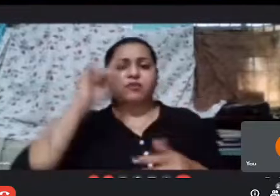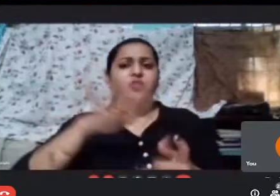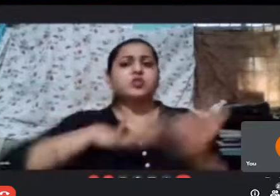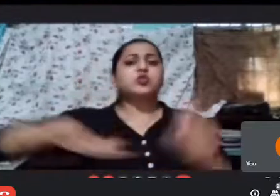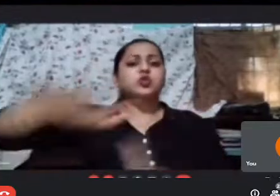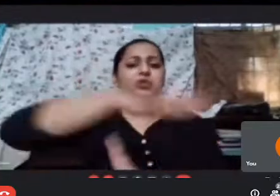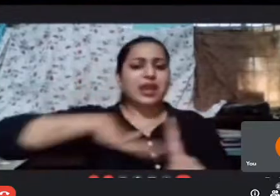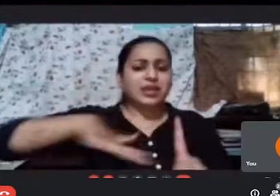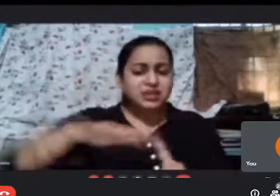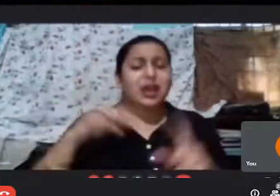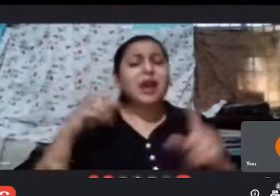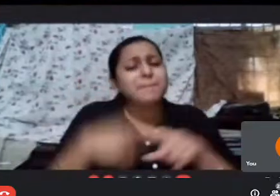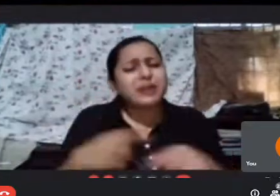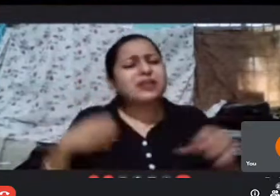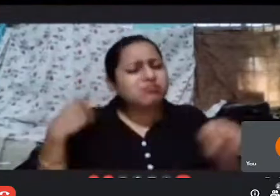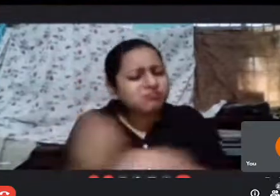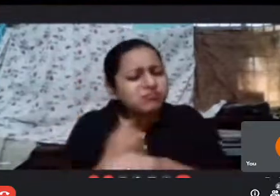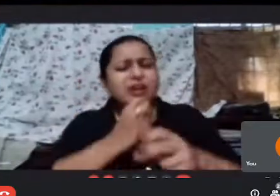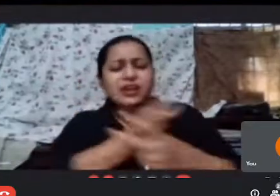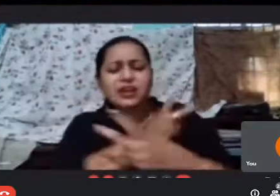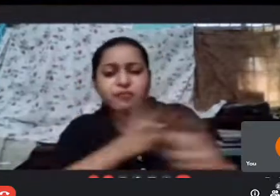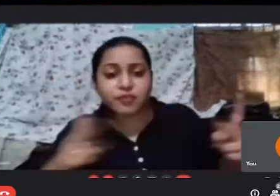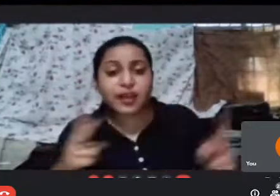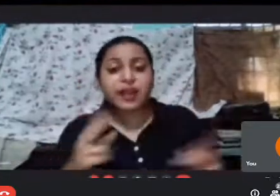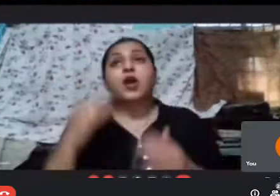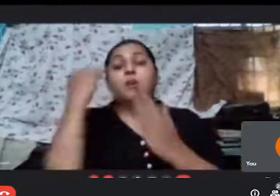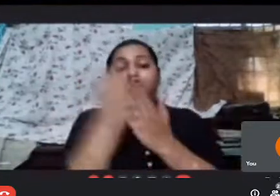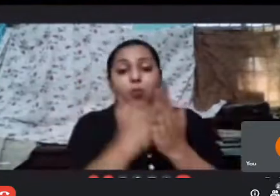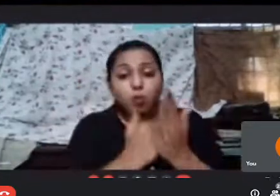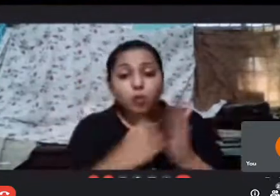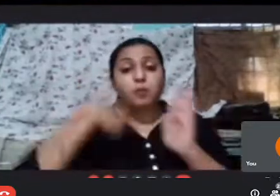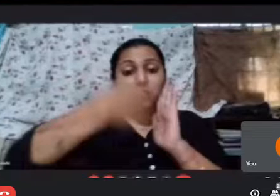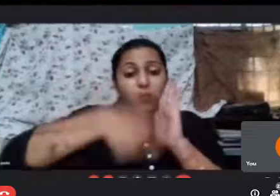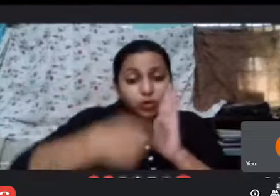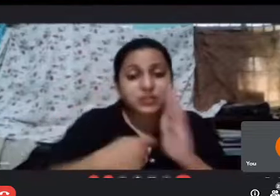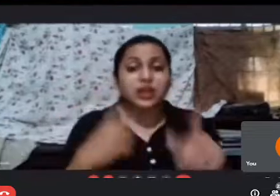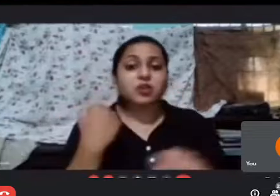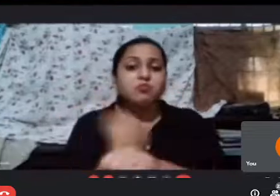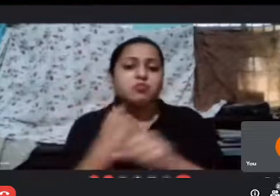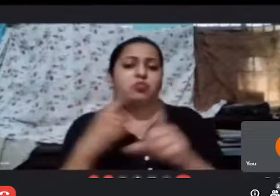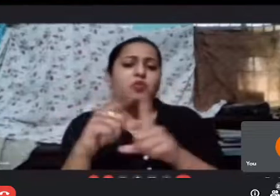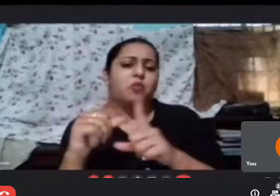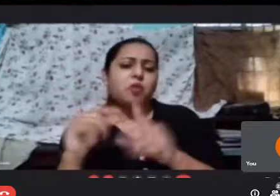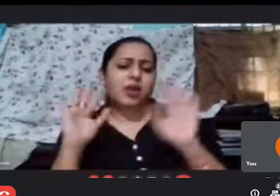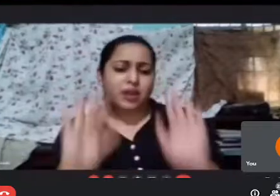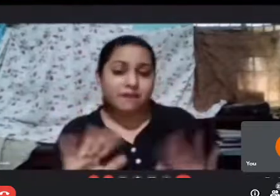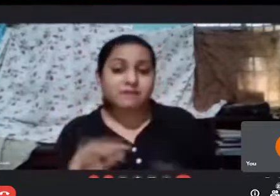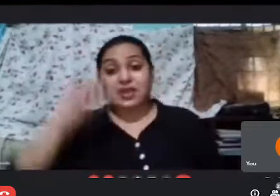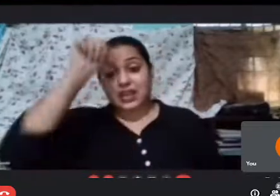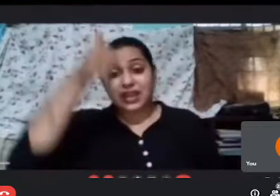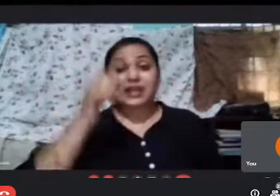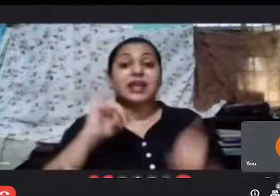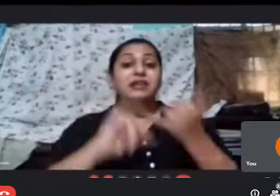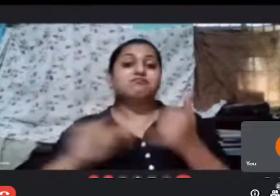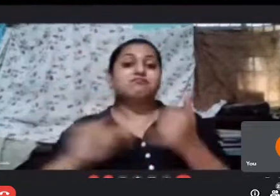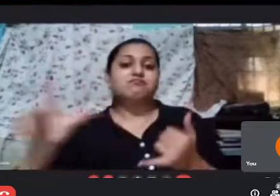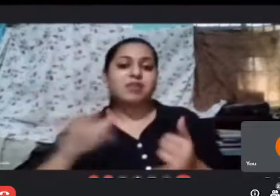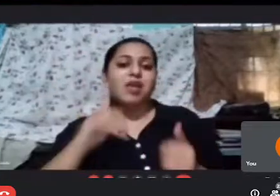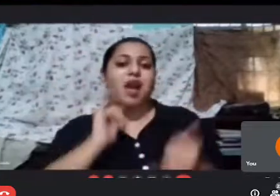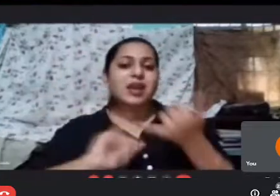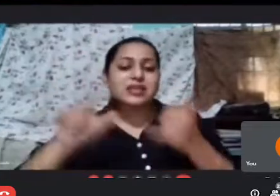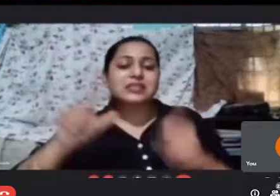projects in collaboration with the association, the Indian Sign Language Association. We may